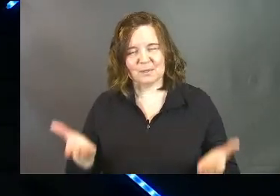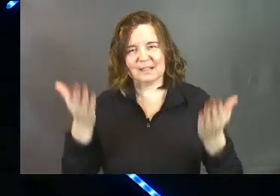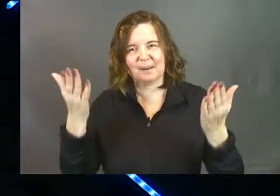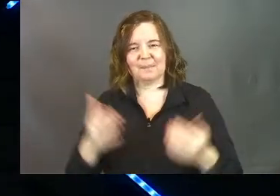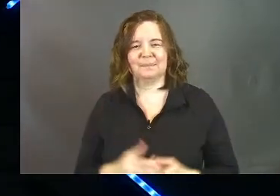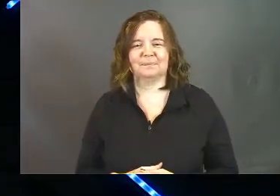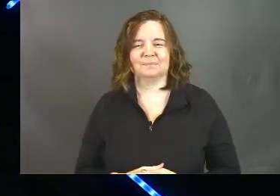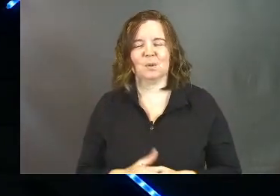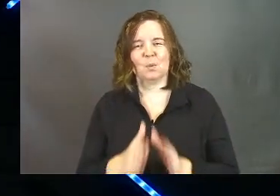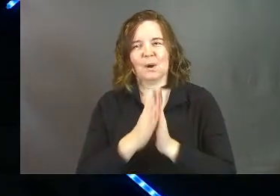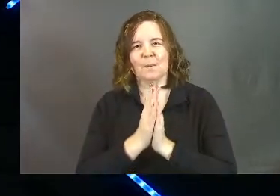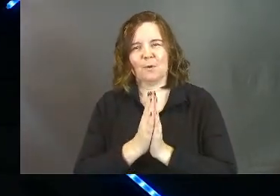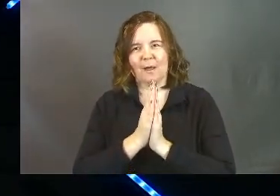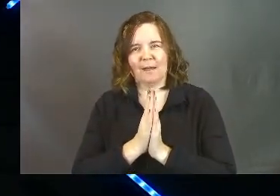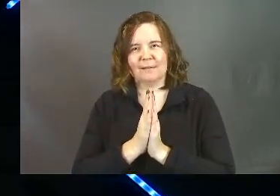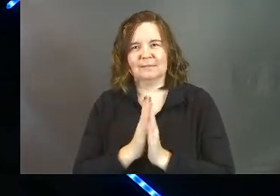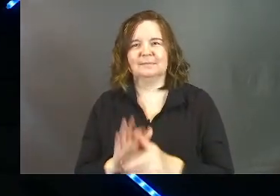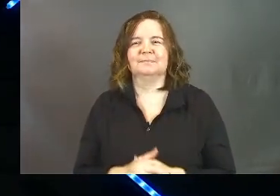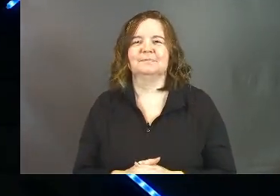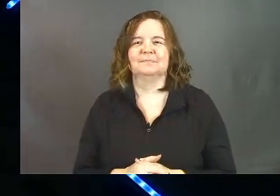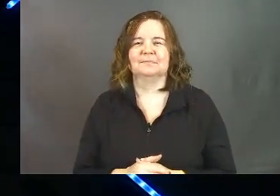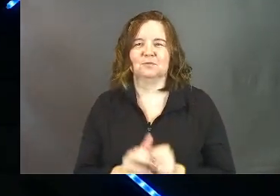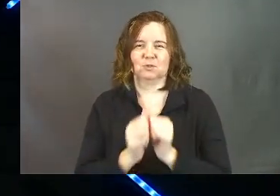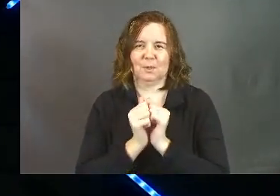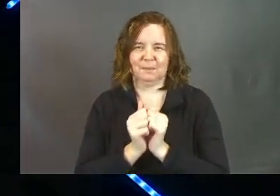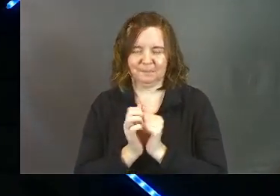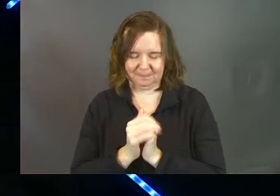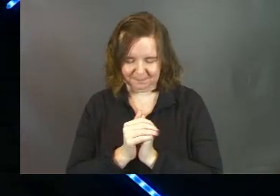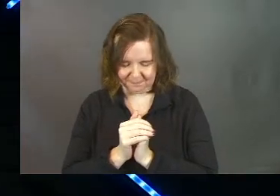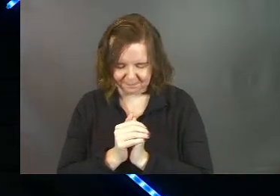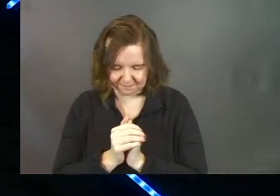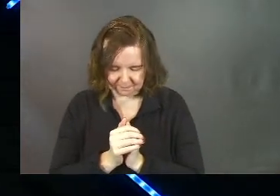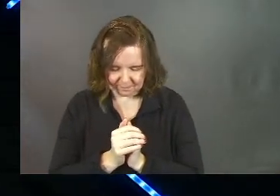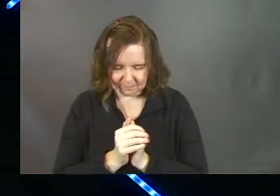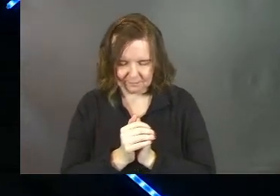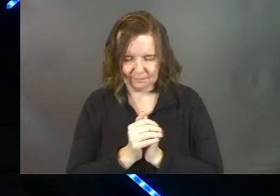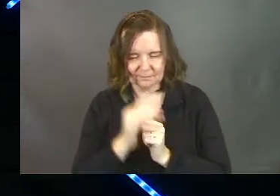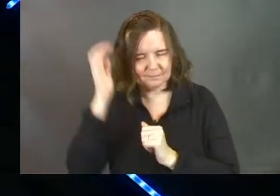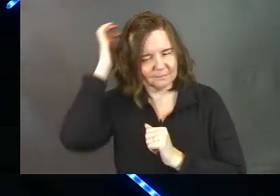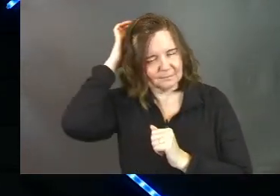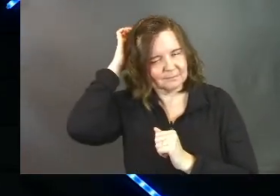up? We're going to pray together.